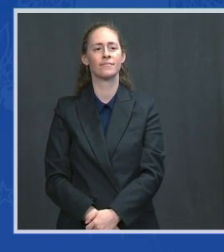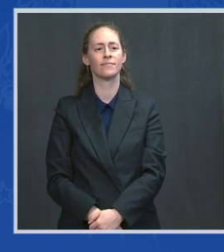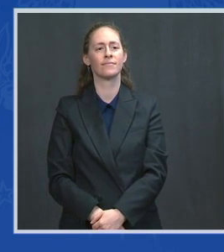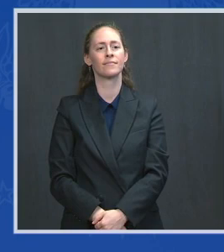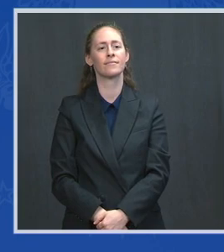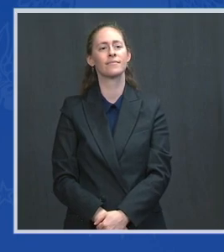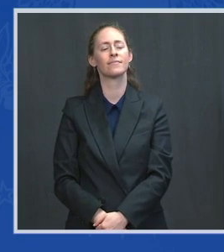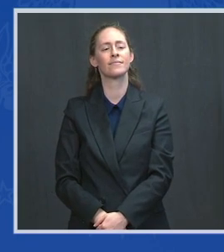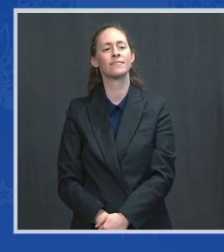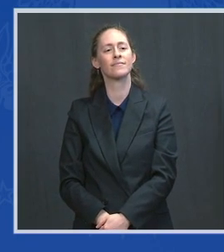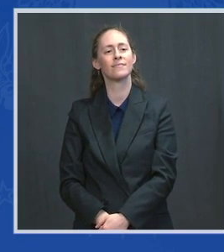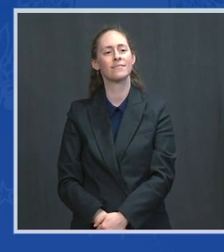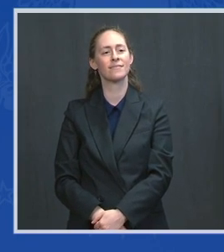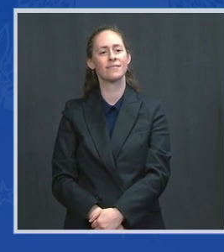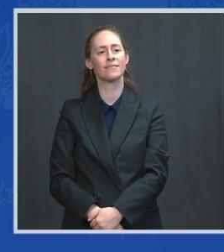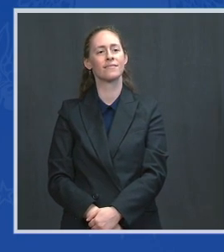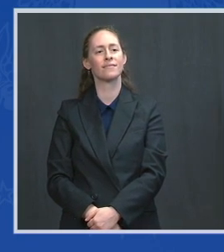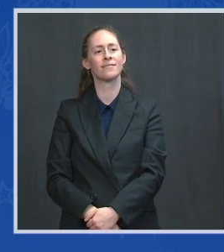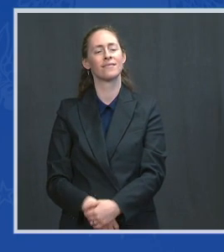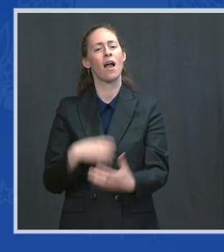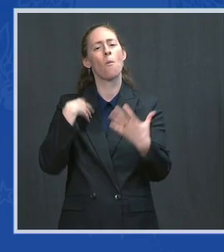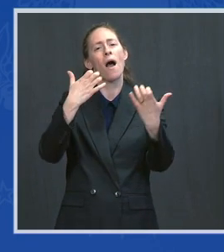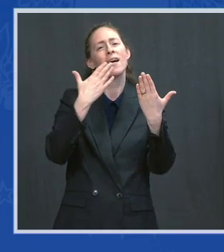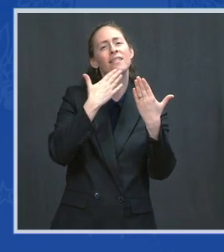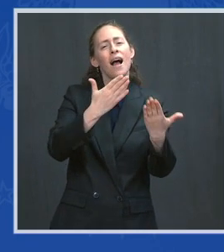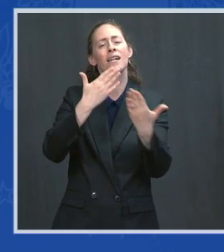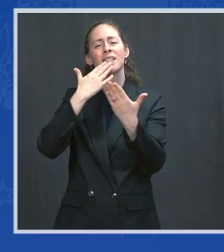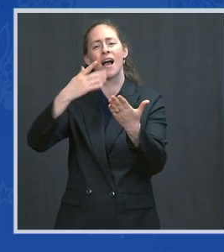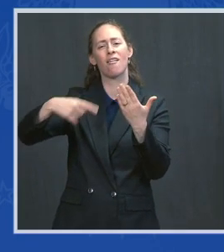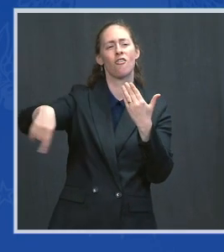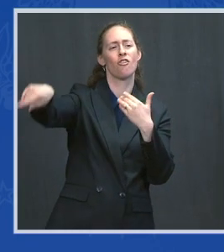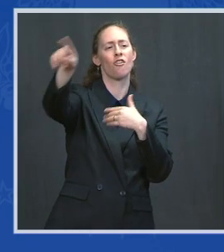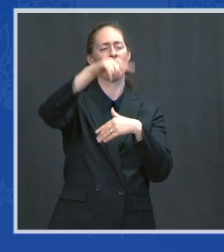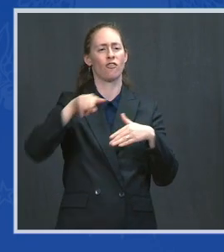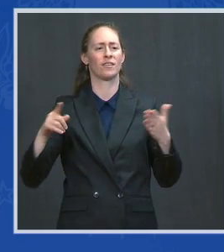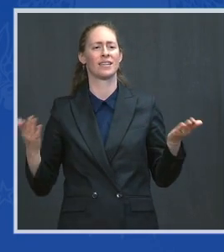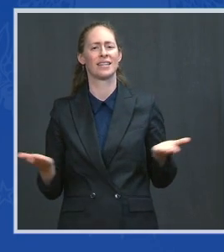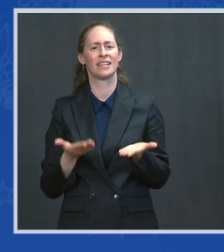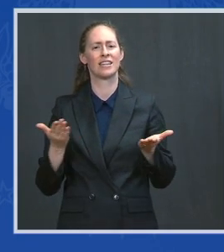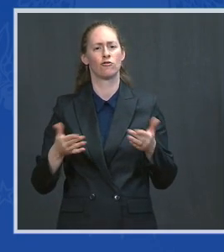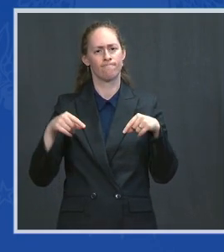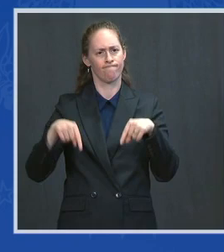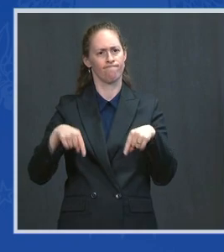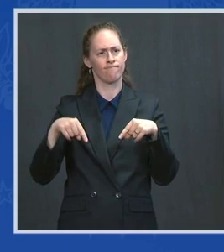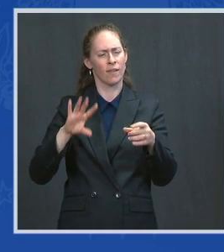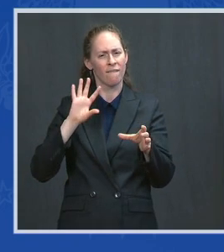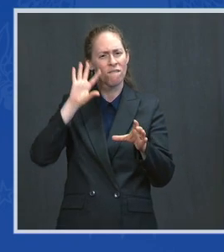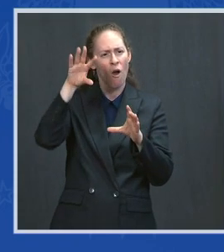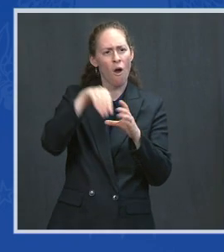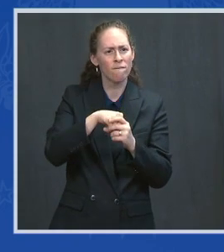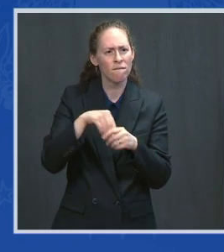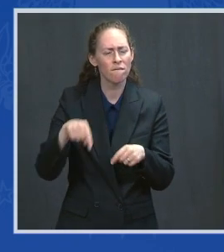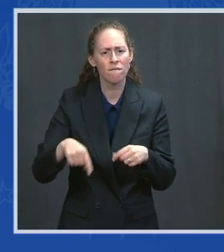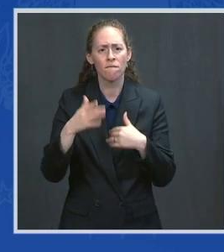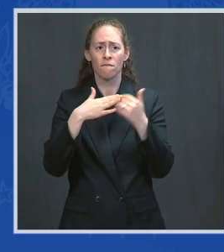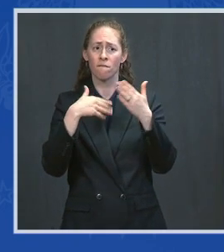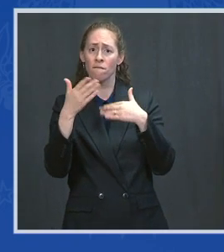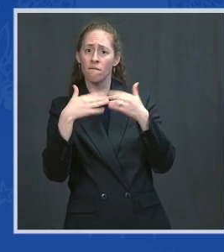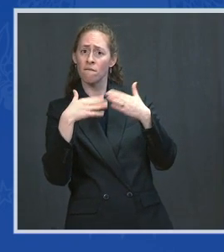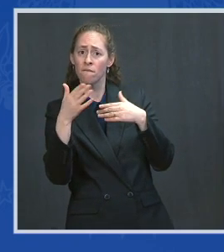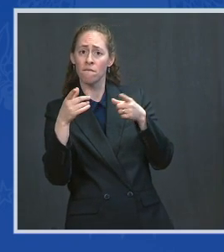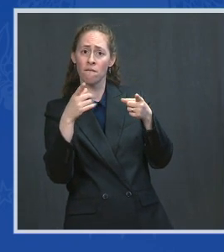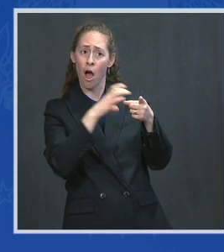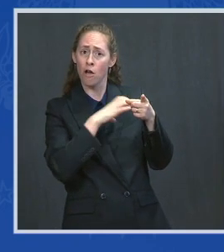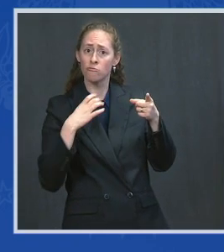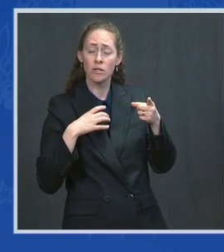to all of the folks, all the people here today who are involved, and those of you, whether you're in the Congress or not, supporting this effort. I say thank